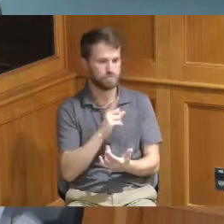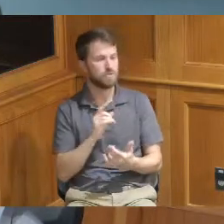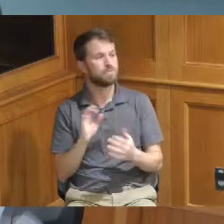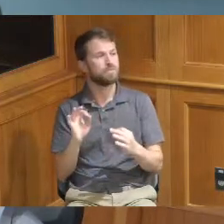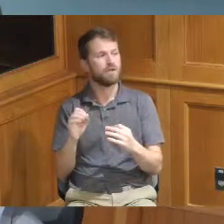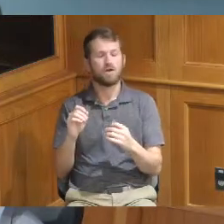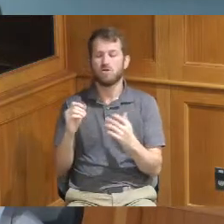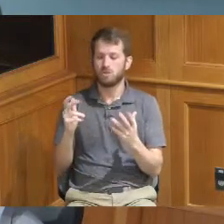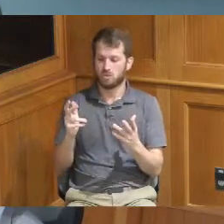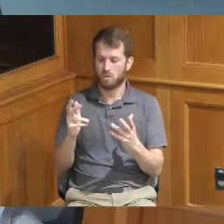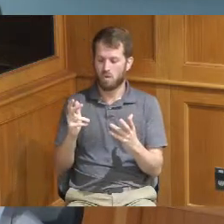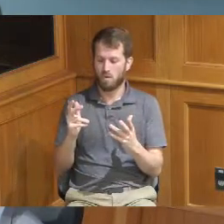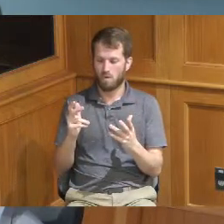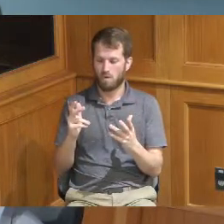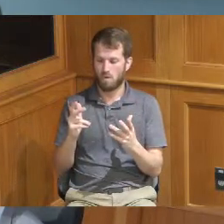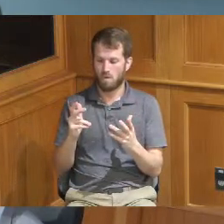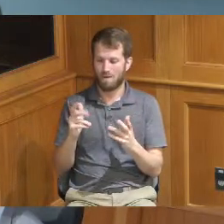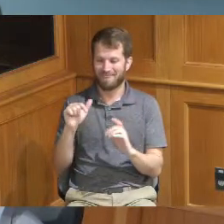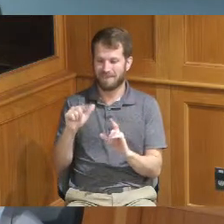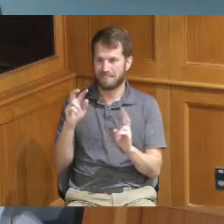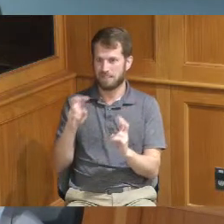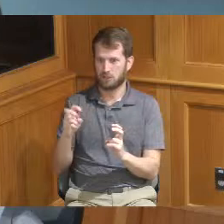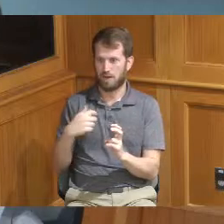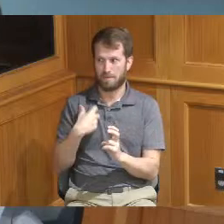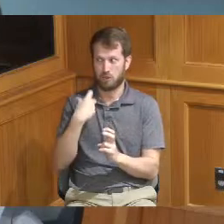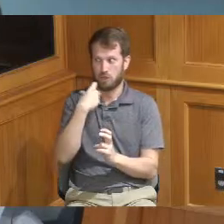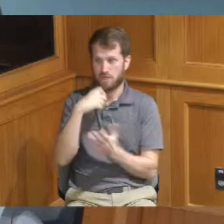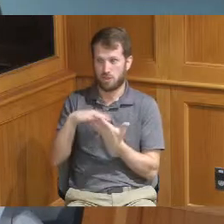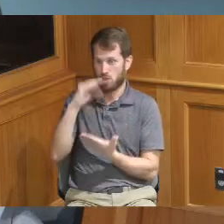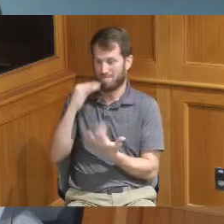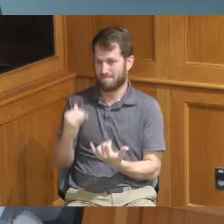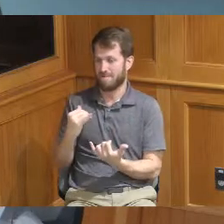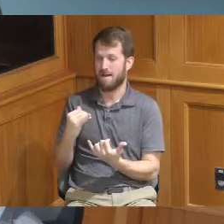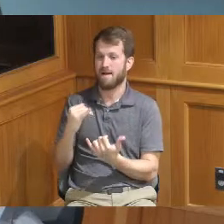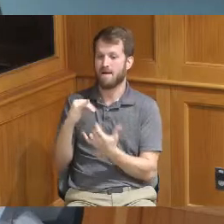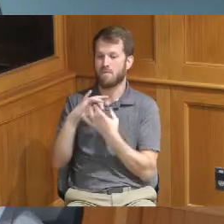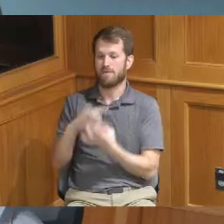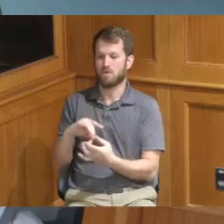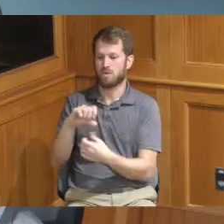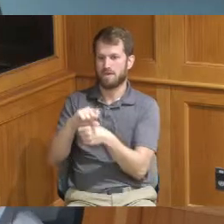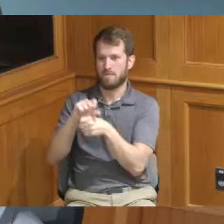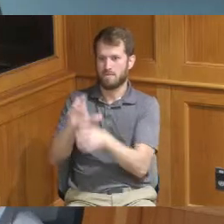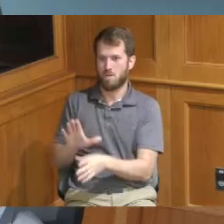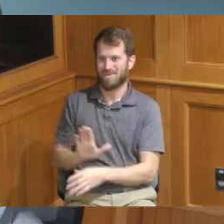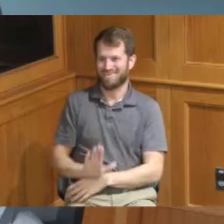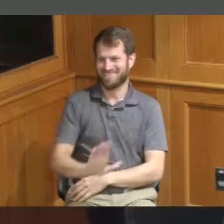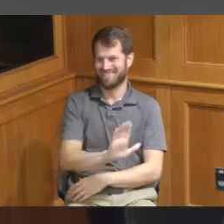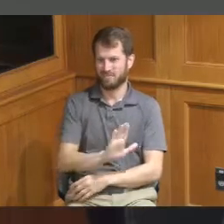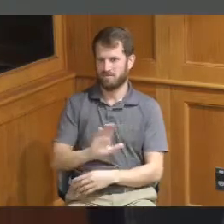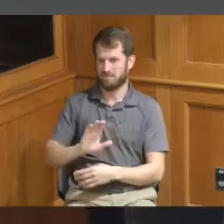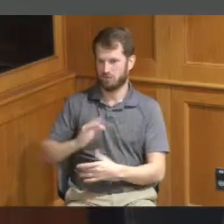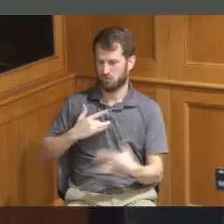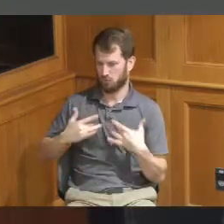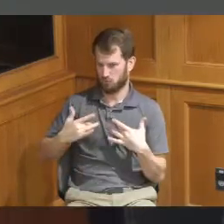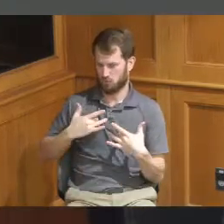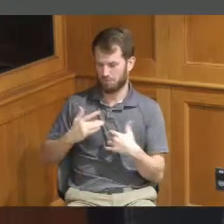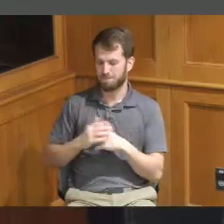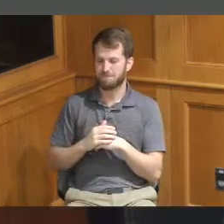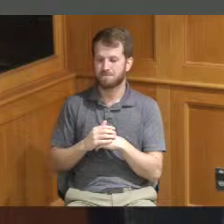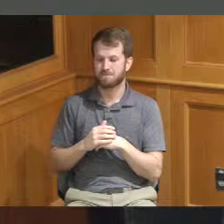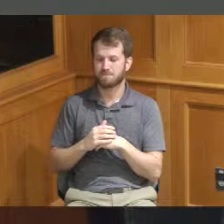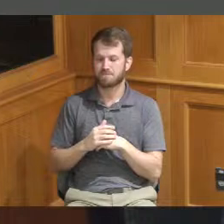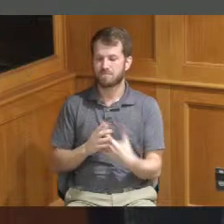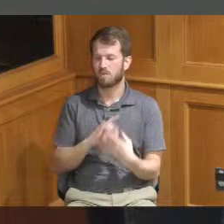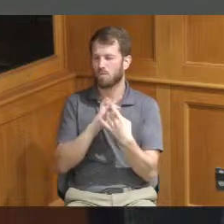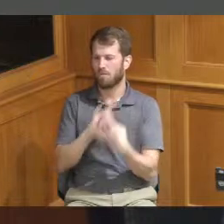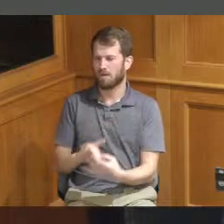can. So this is an issue I'm just being made aware of now in terms of the employees' concern. So as it